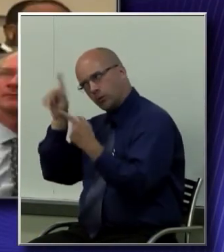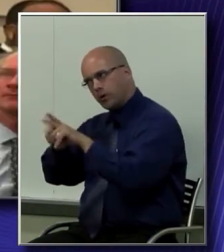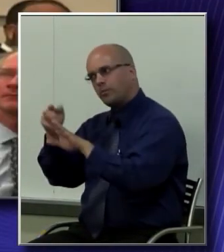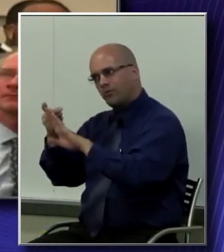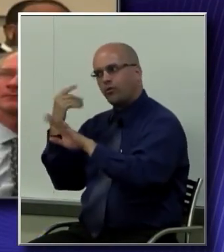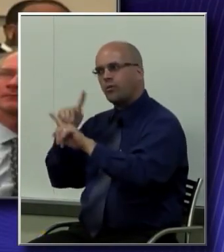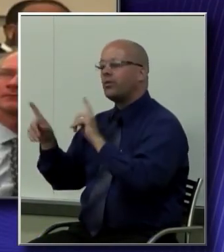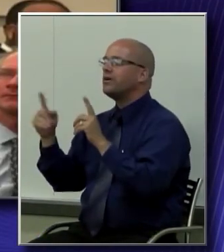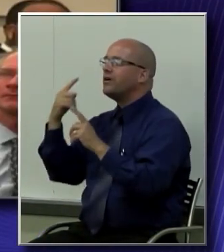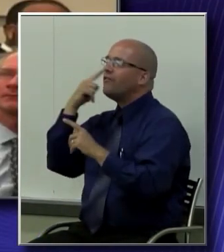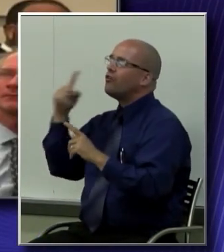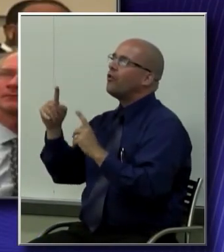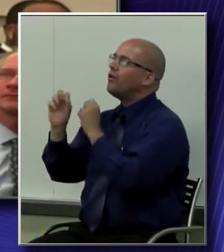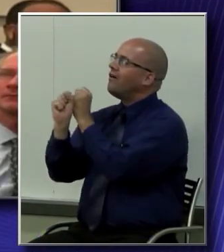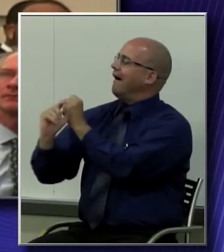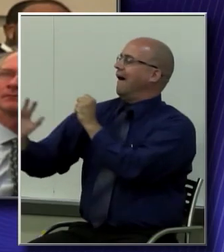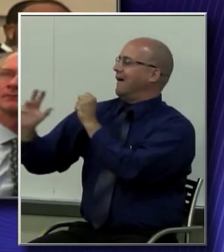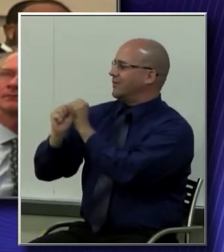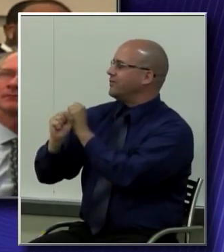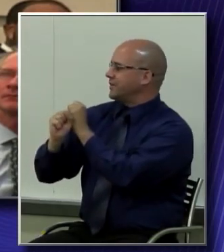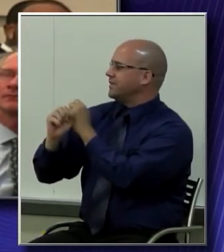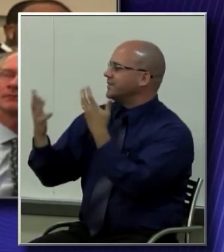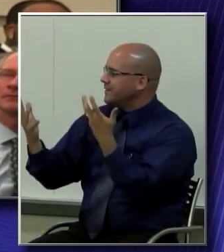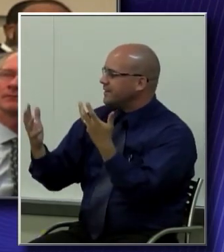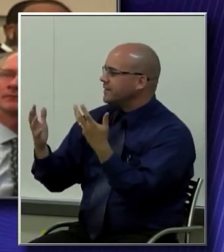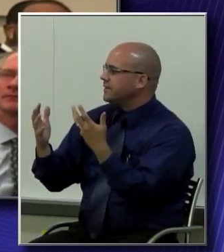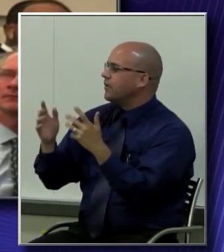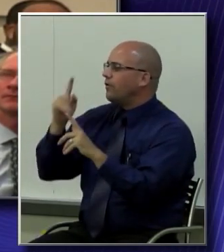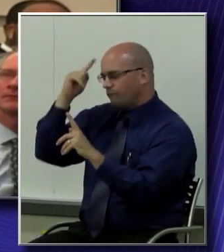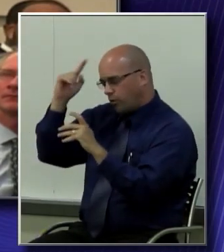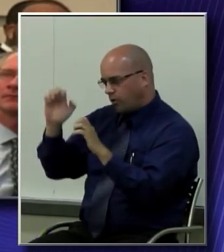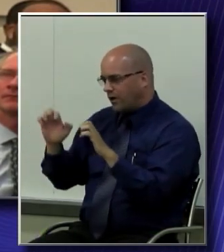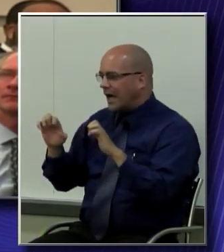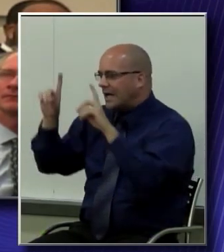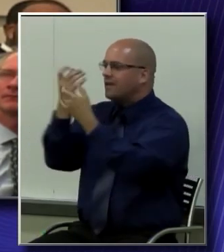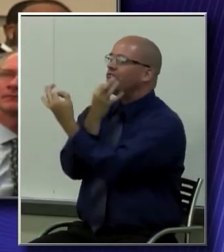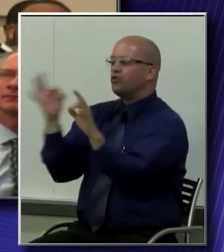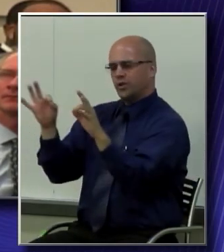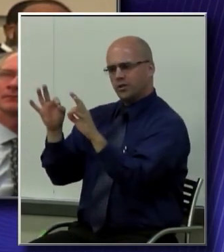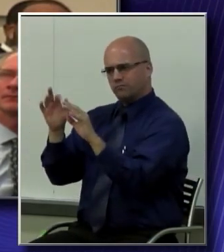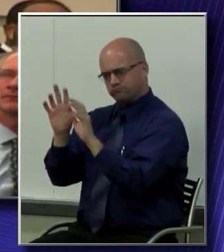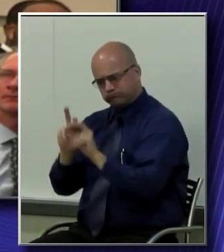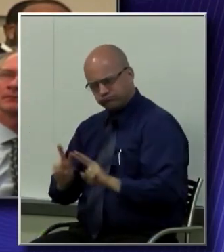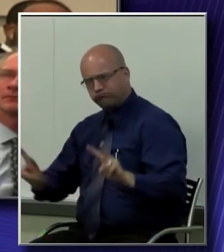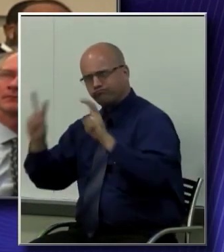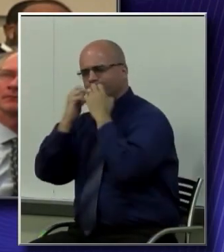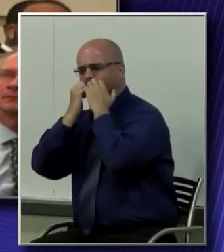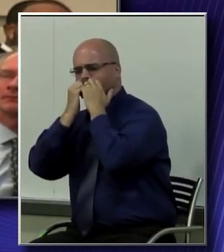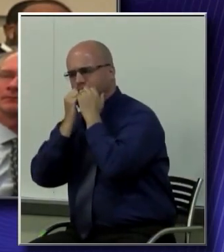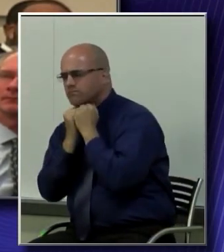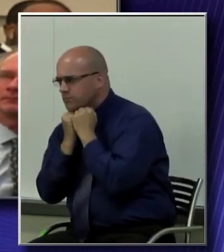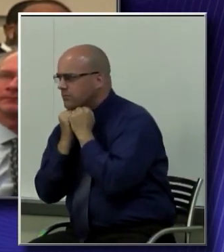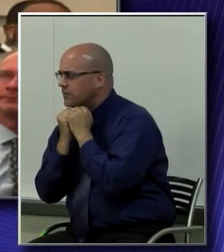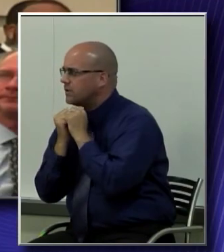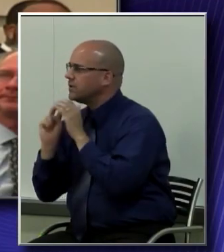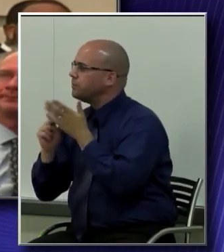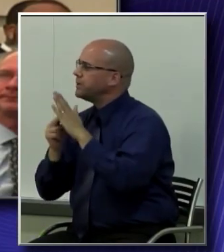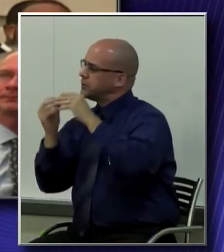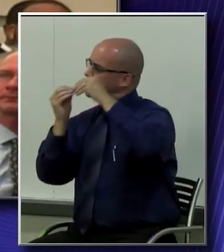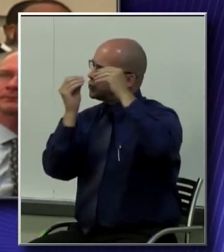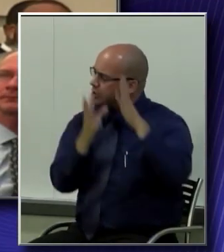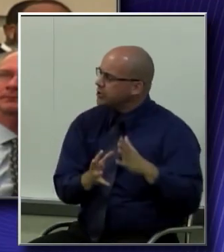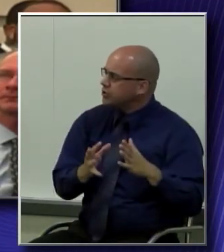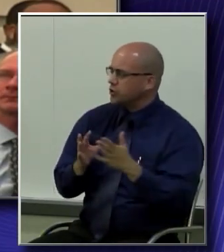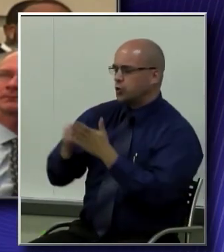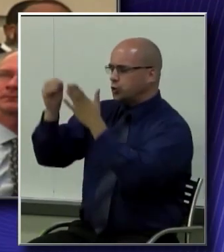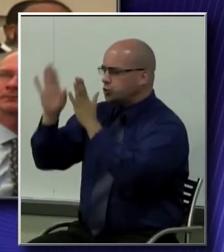place where academic freedom is valued, where professors and students have the capacity to speak